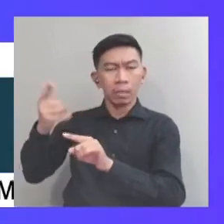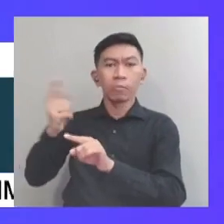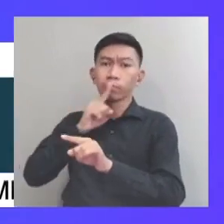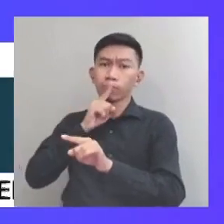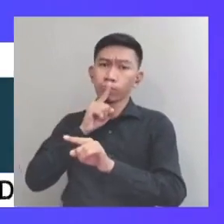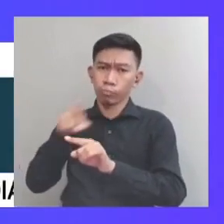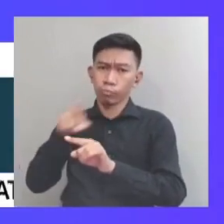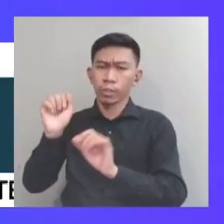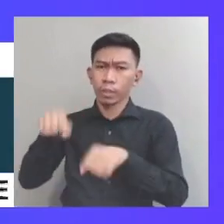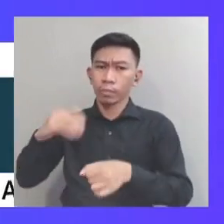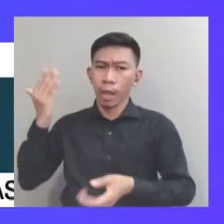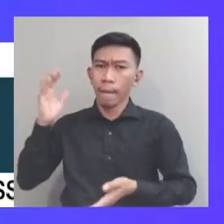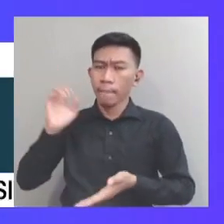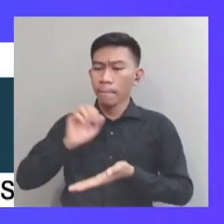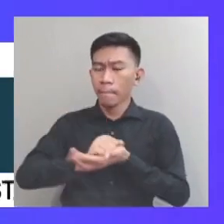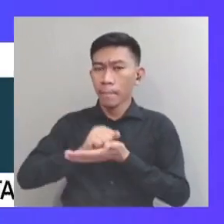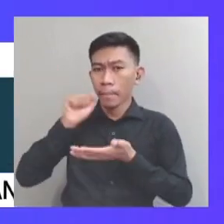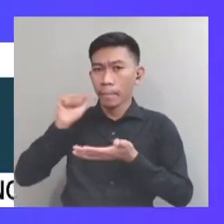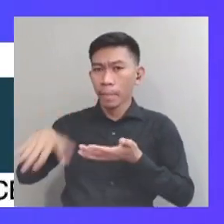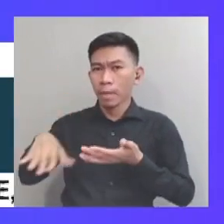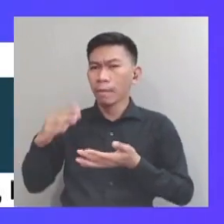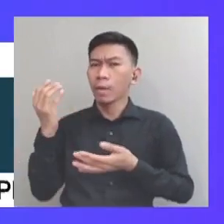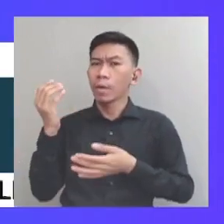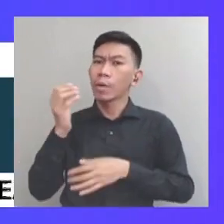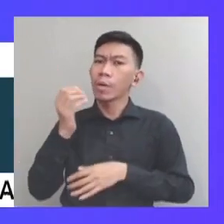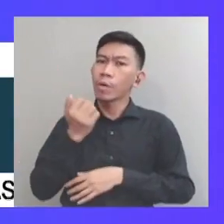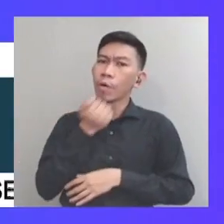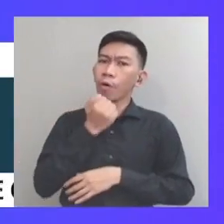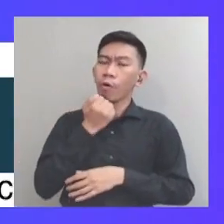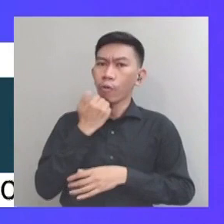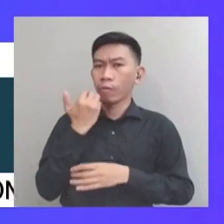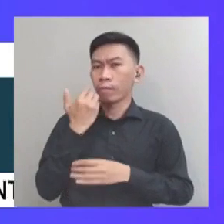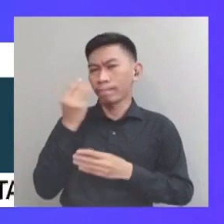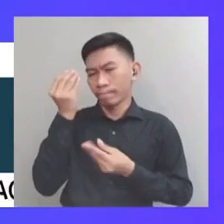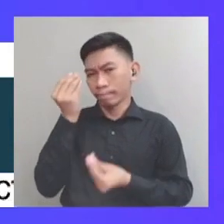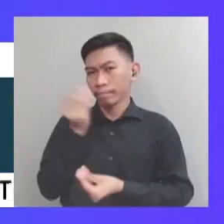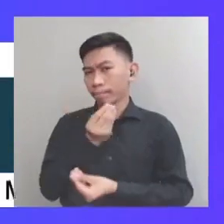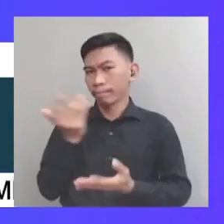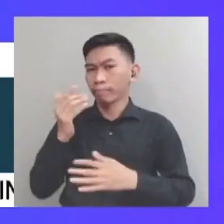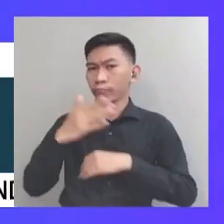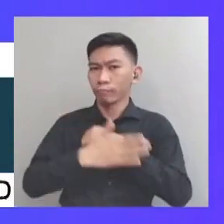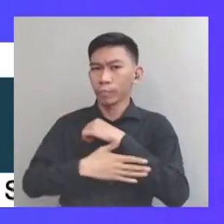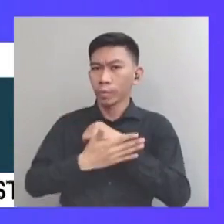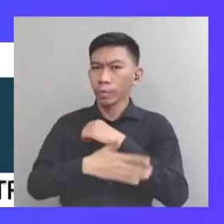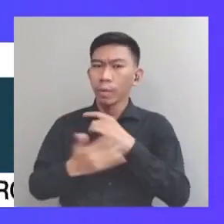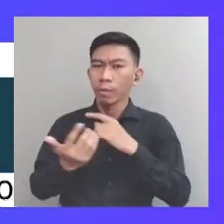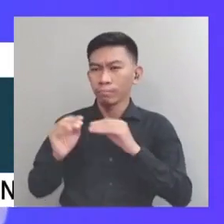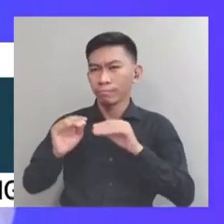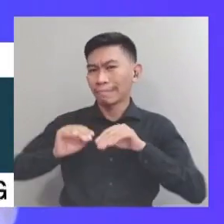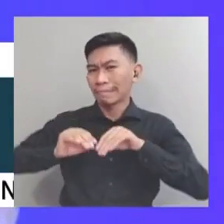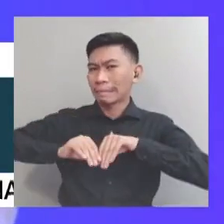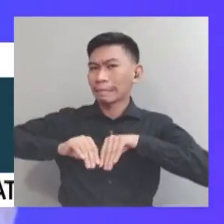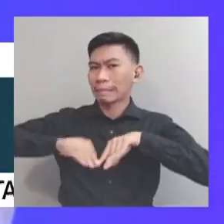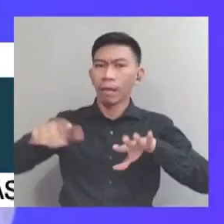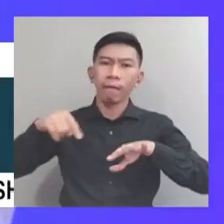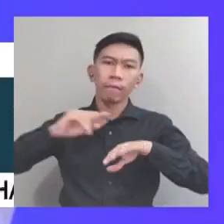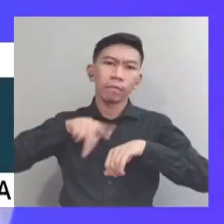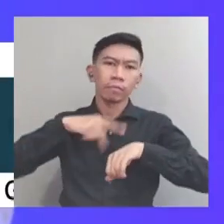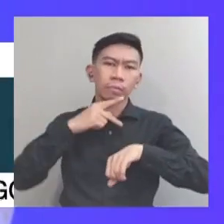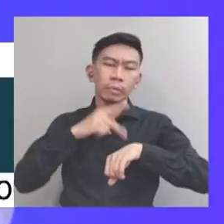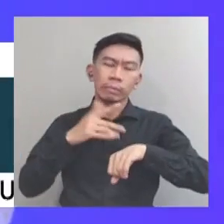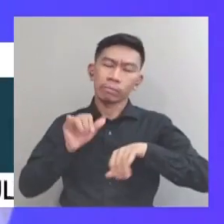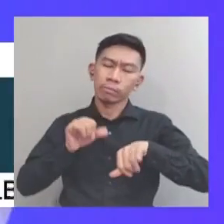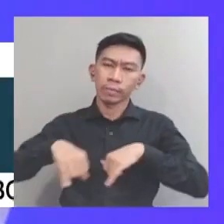in the country, a problem that we in the Philippines also suffer from, as I guess all of us do around the